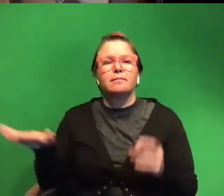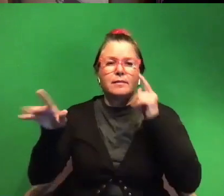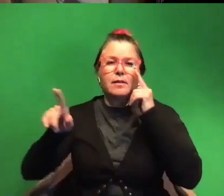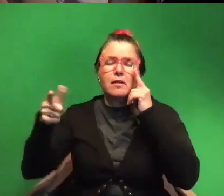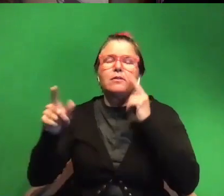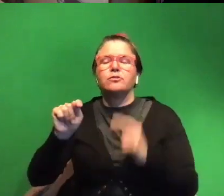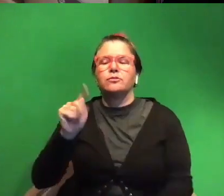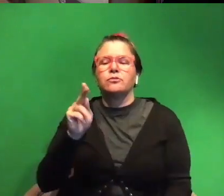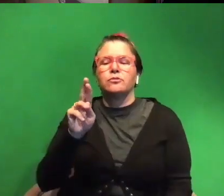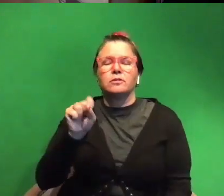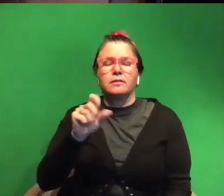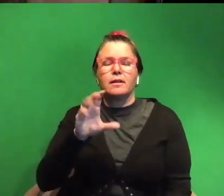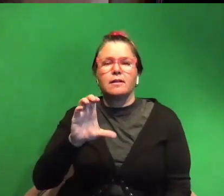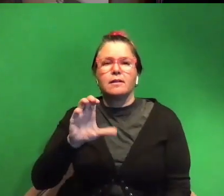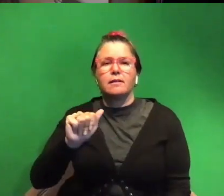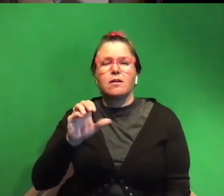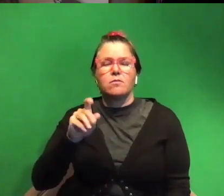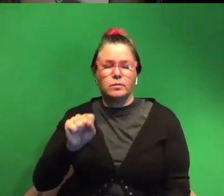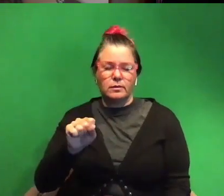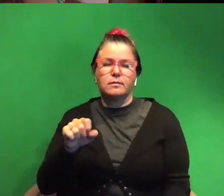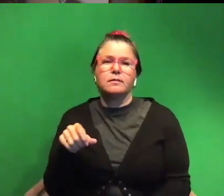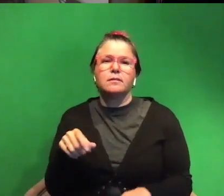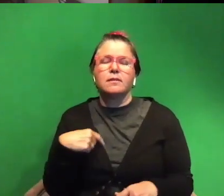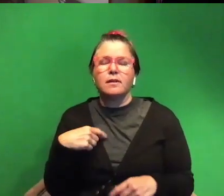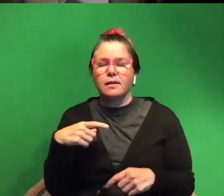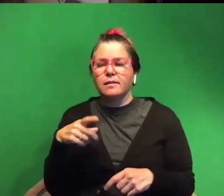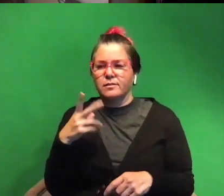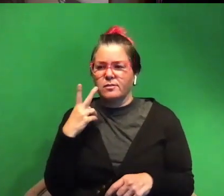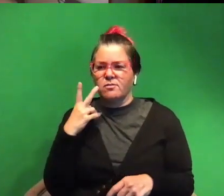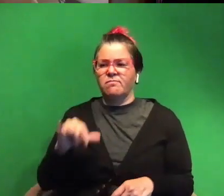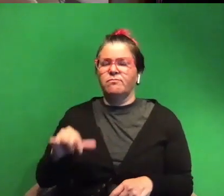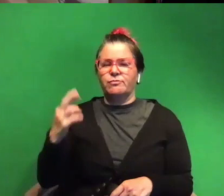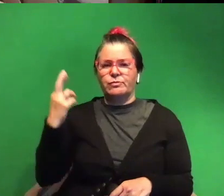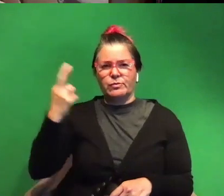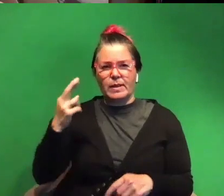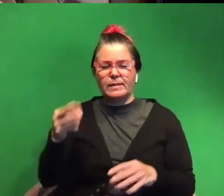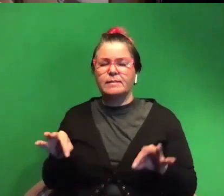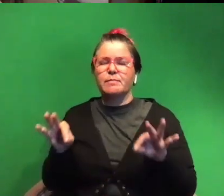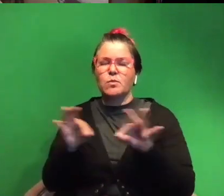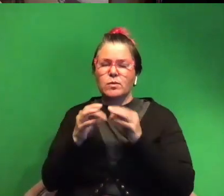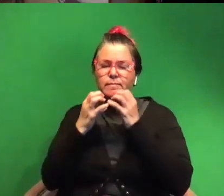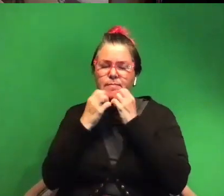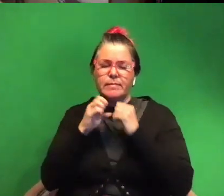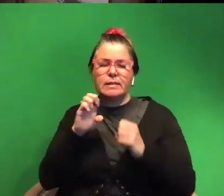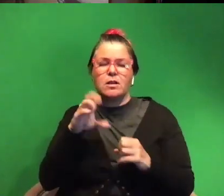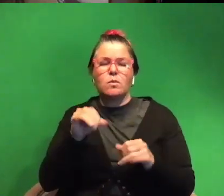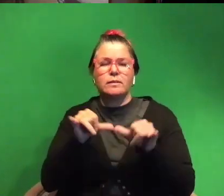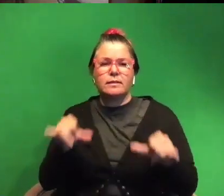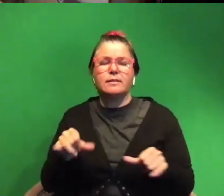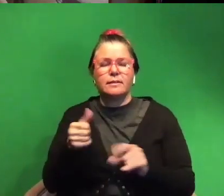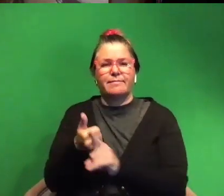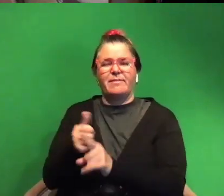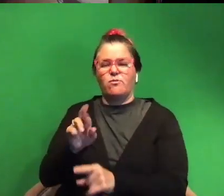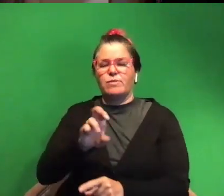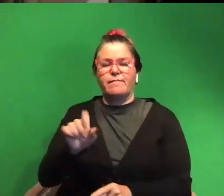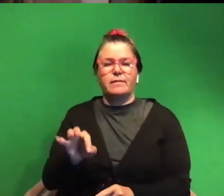and Caicos. And it was there that I really saw the importance of reef ecosystems, because they are these